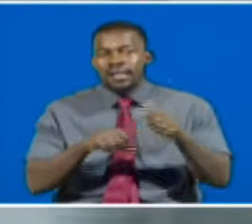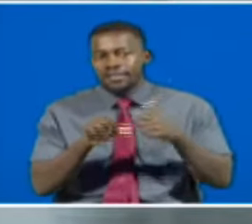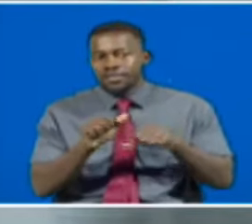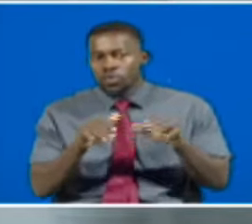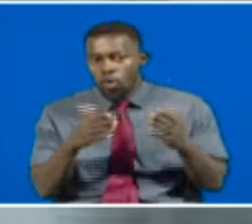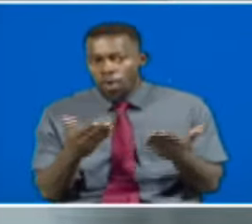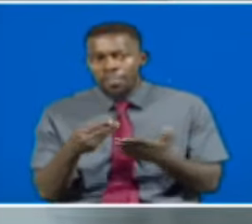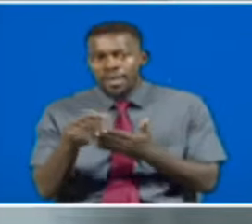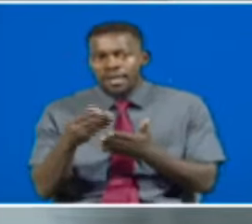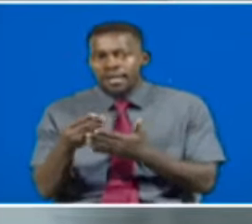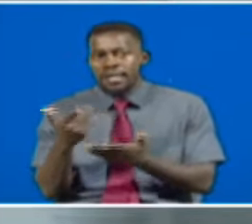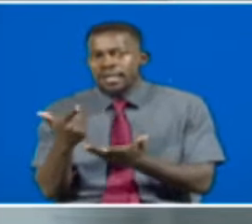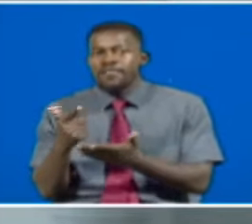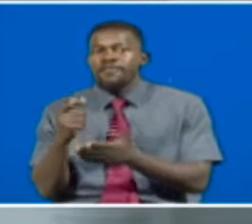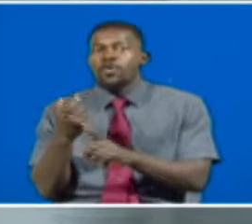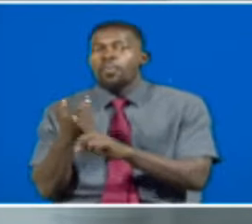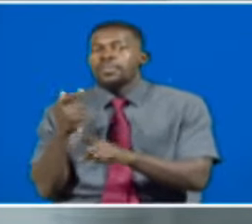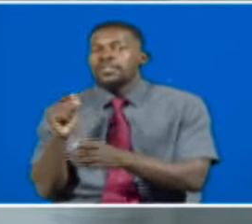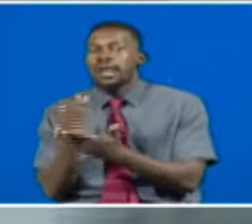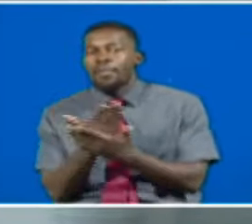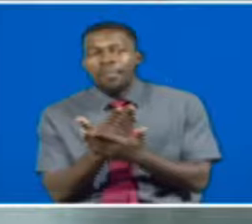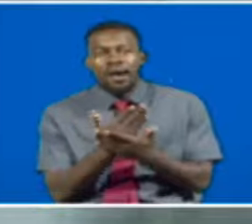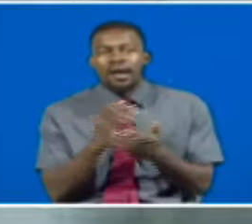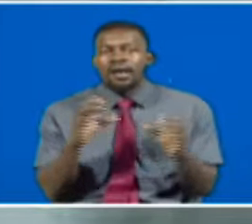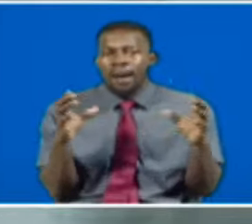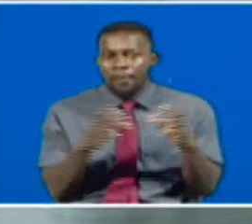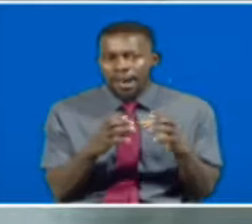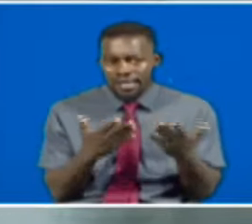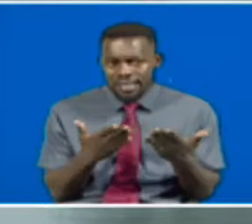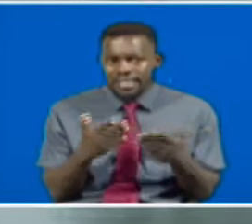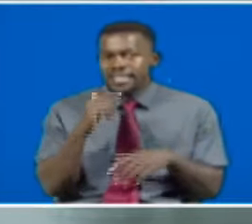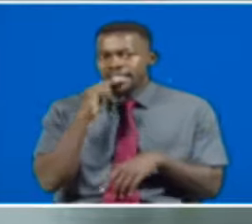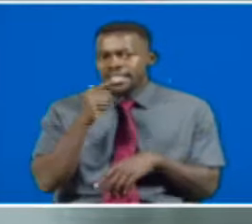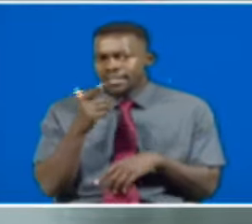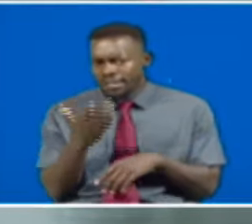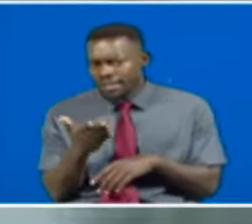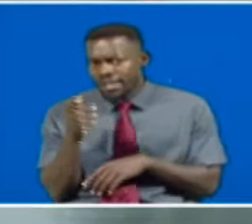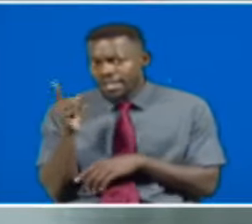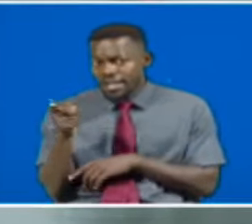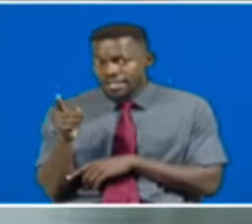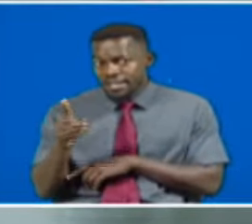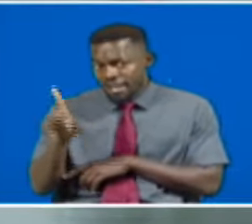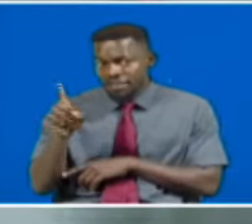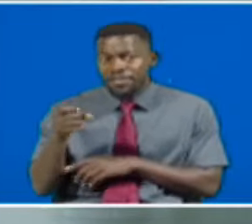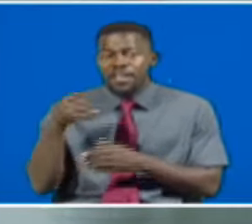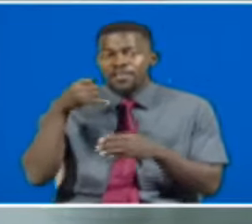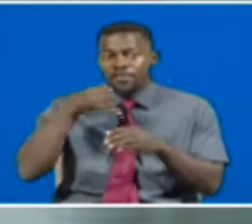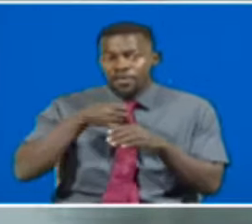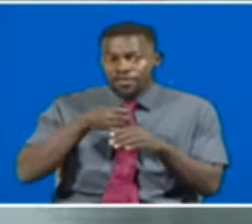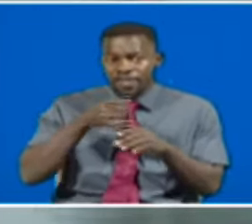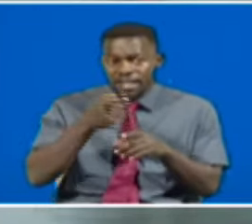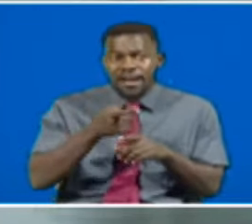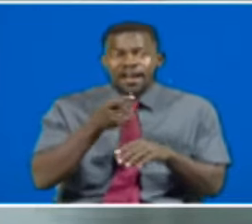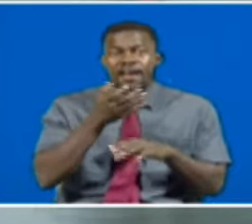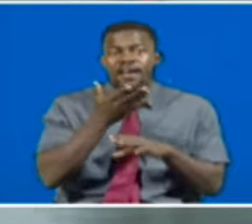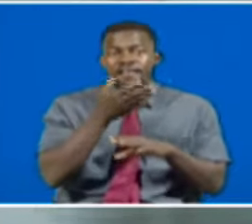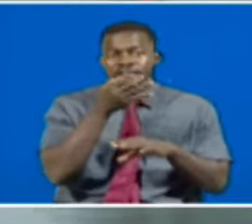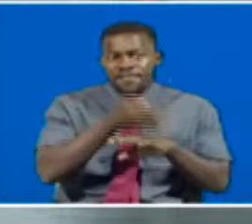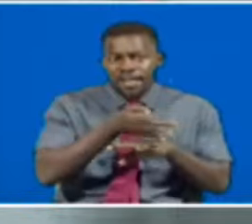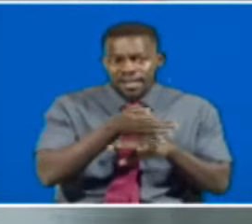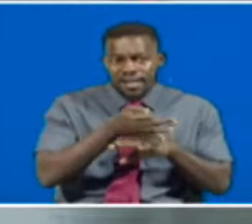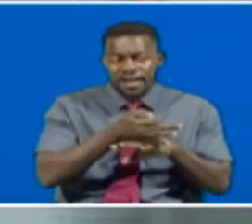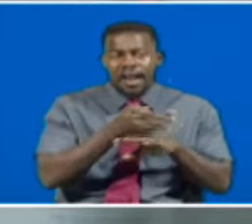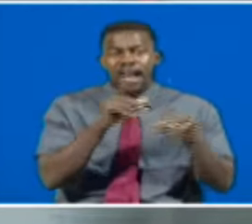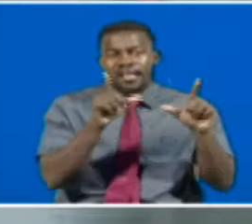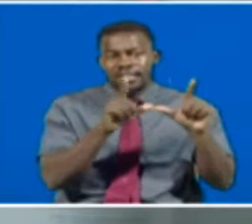The union argues that Sasini PLC Mill is affiliated to Sasini Limited, who hold a buyer's license issued